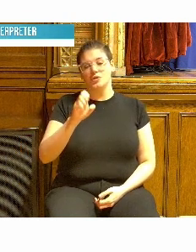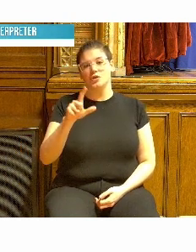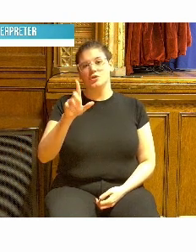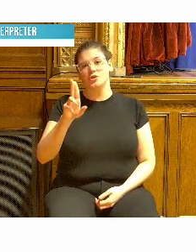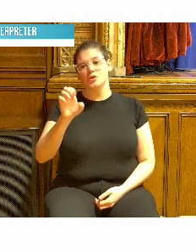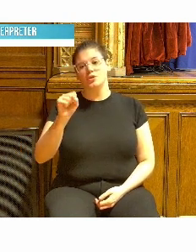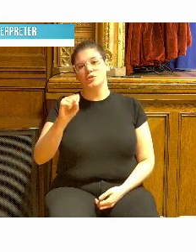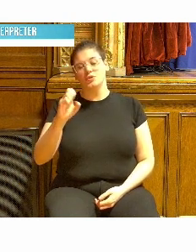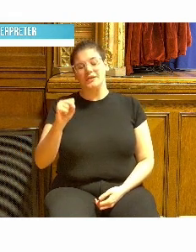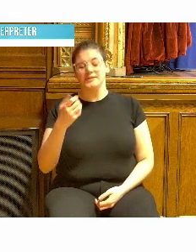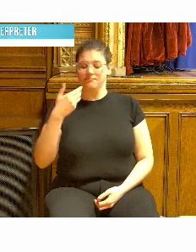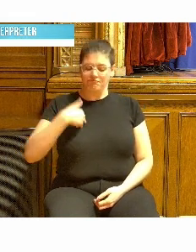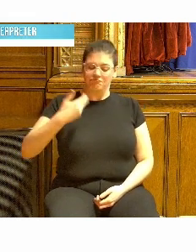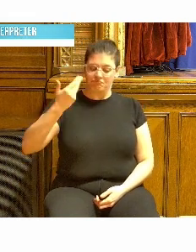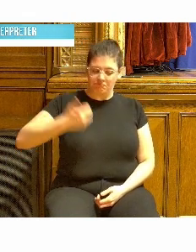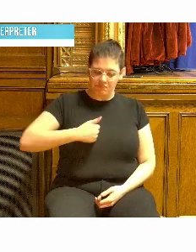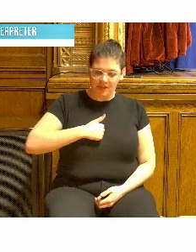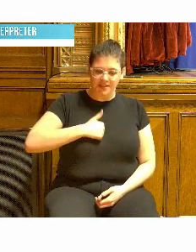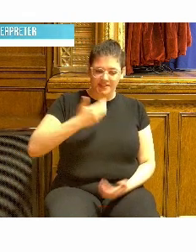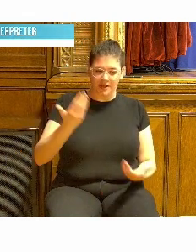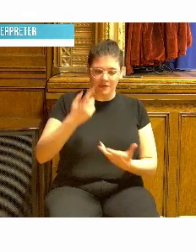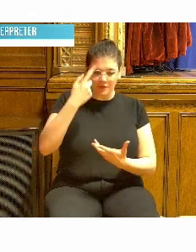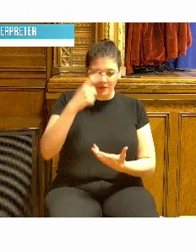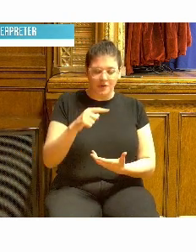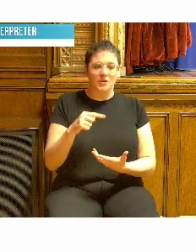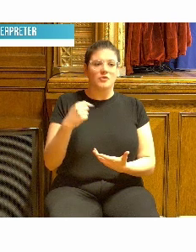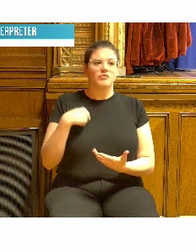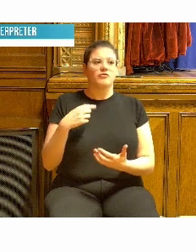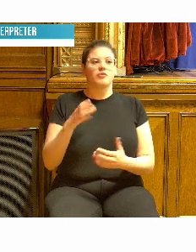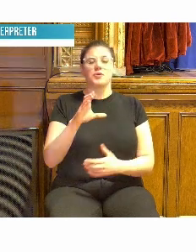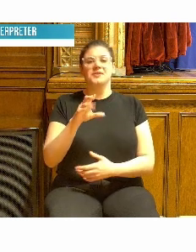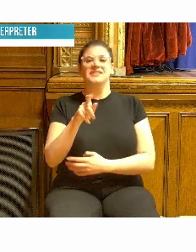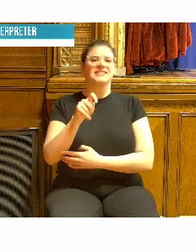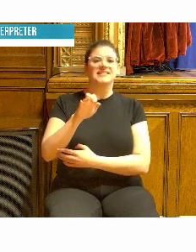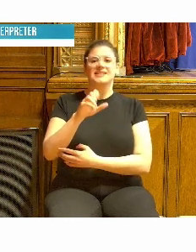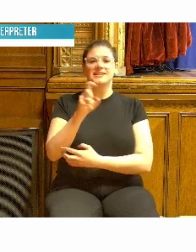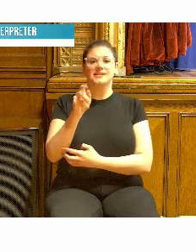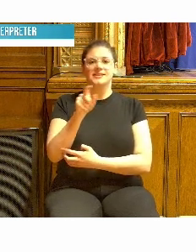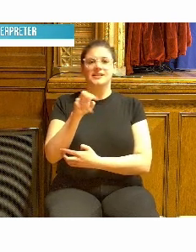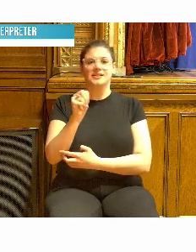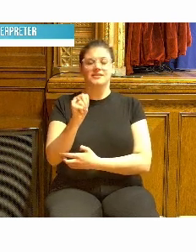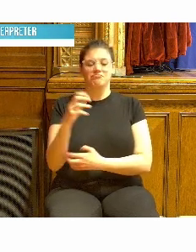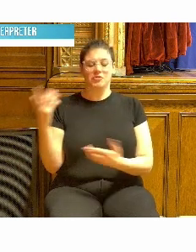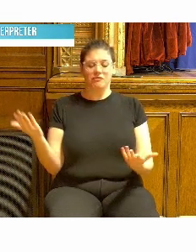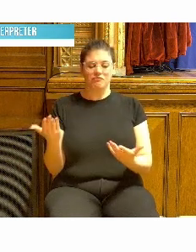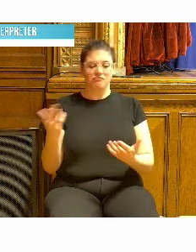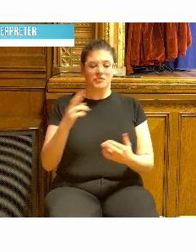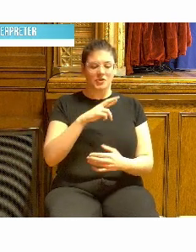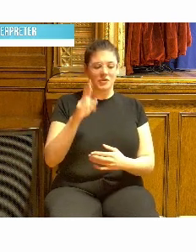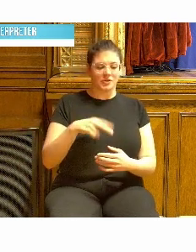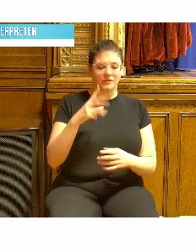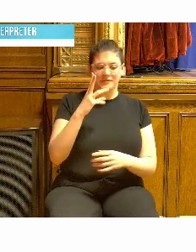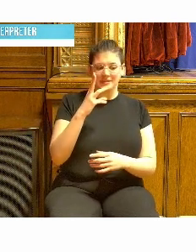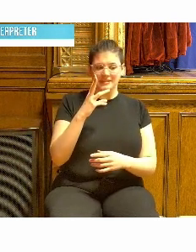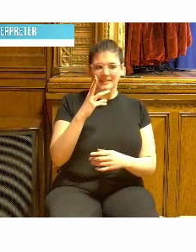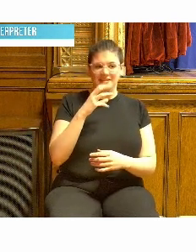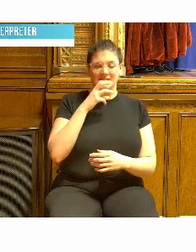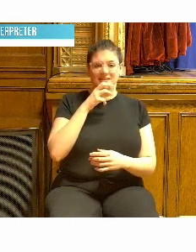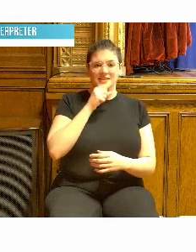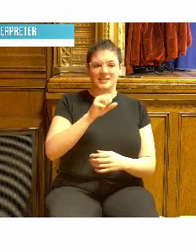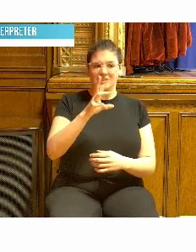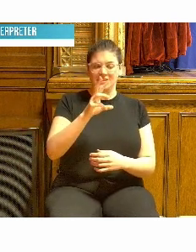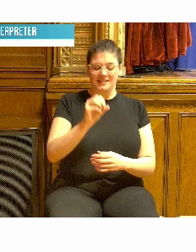a citizen of this great city of Rochester for over 60 years. My grandfather came from Georgia for a